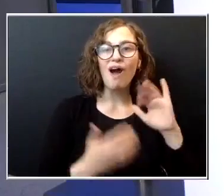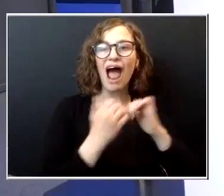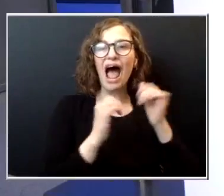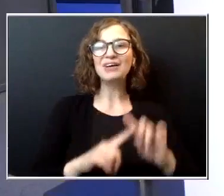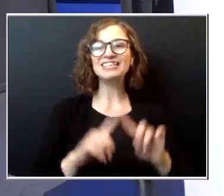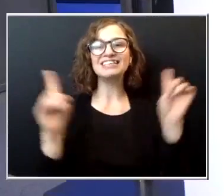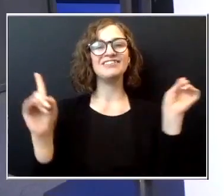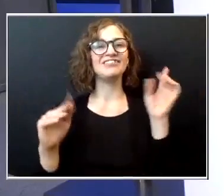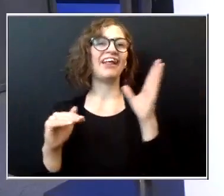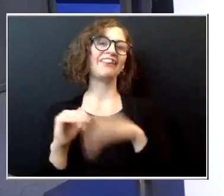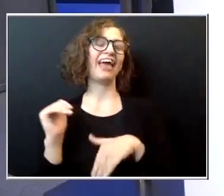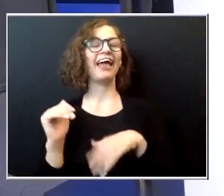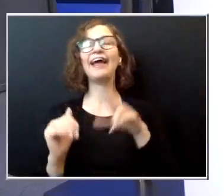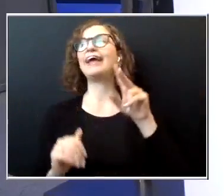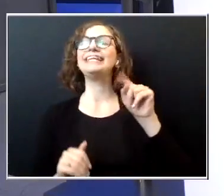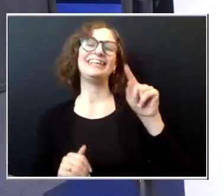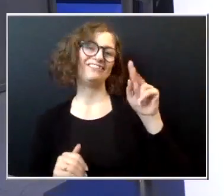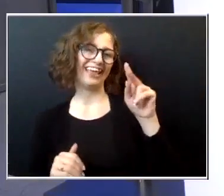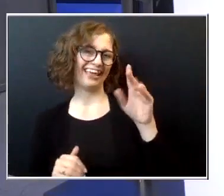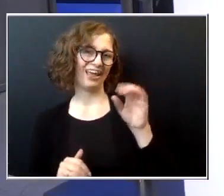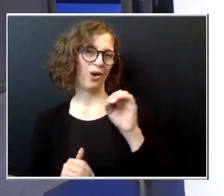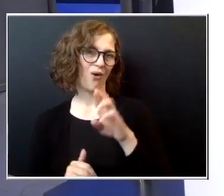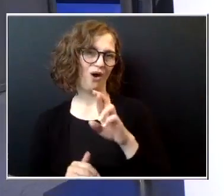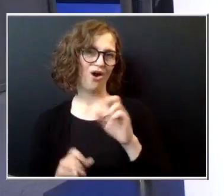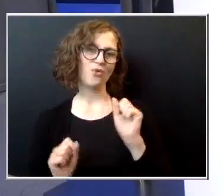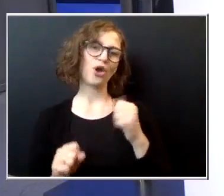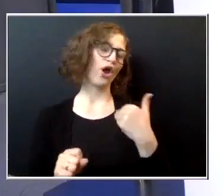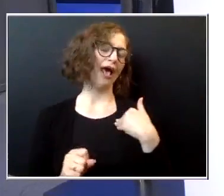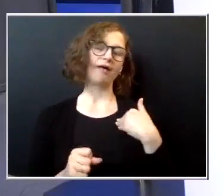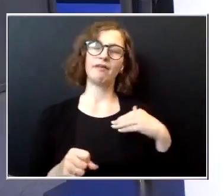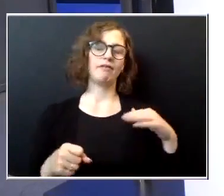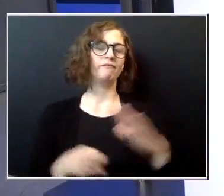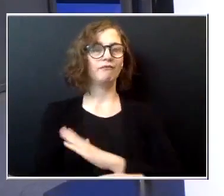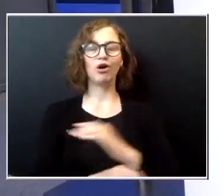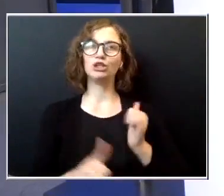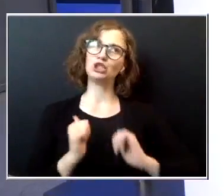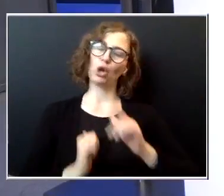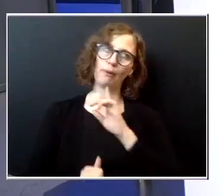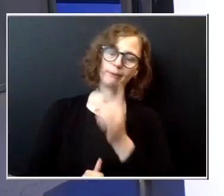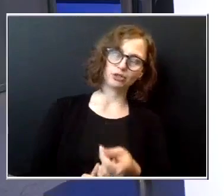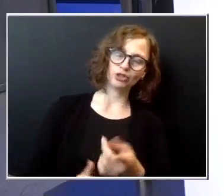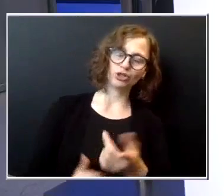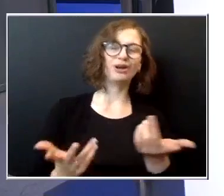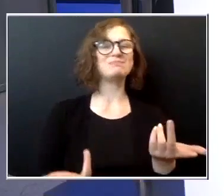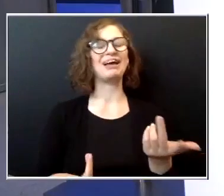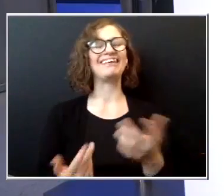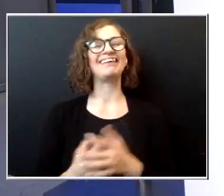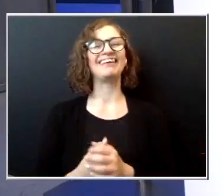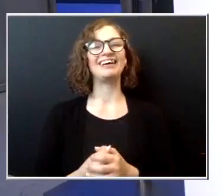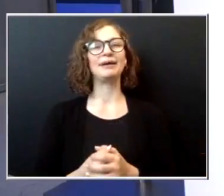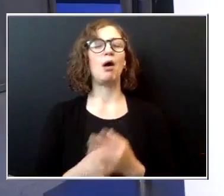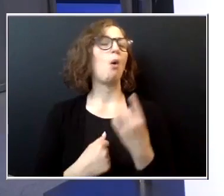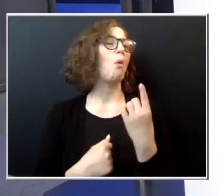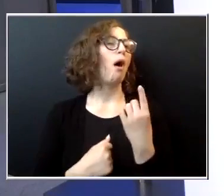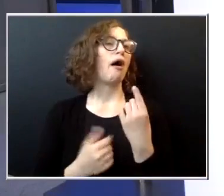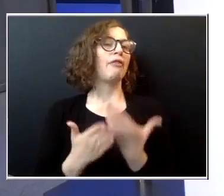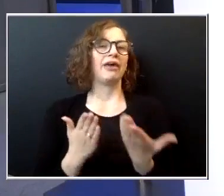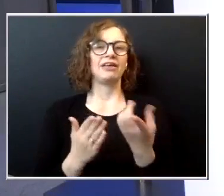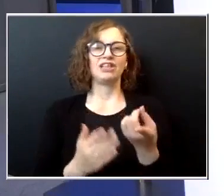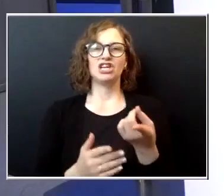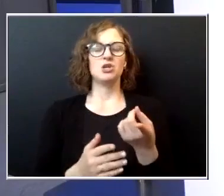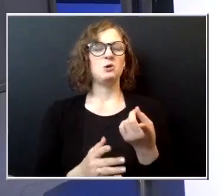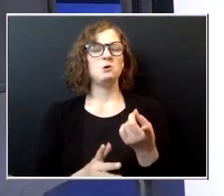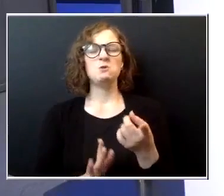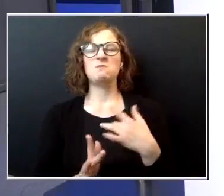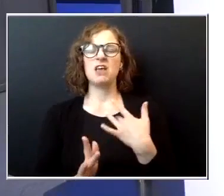I mean, we could have a whole show on it, I'm sure, but what would you think would be the one thing that you're like, that never happens?